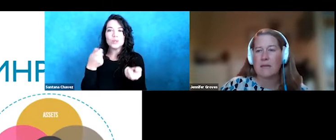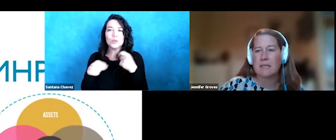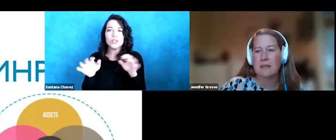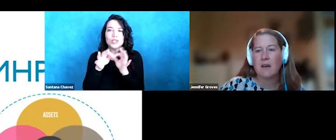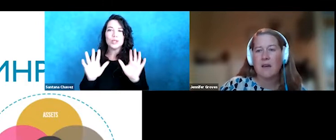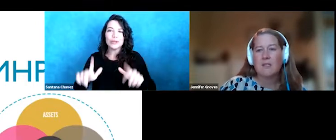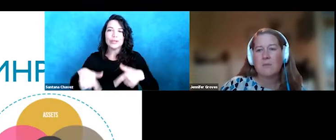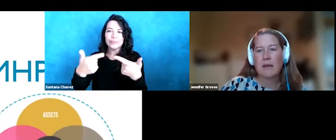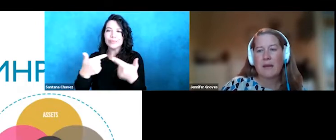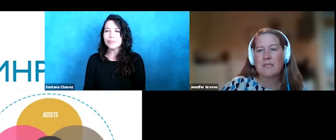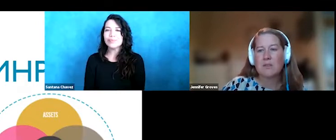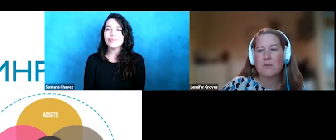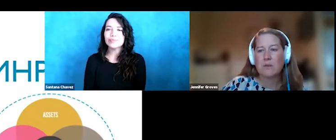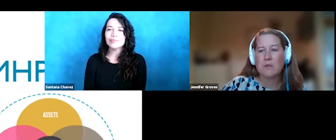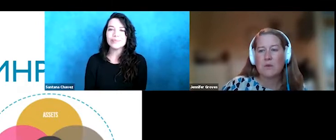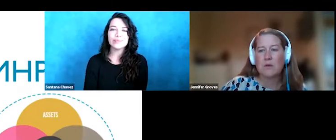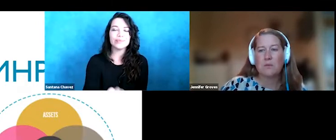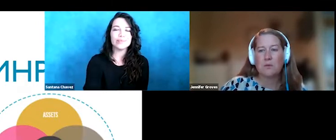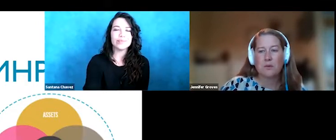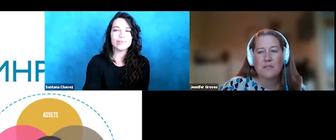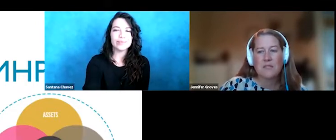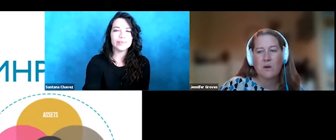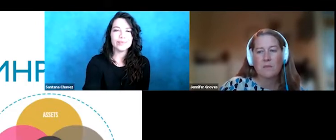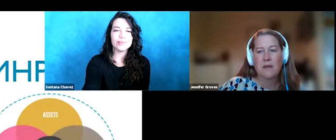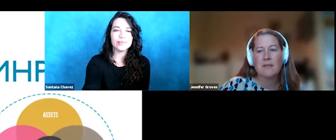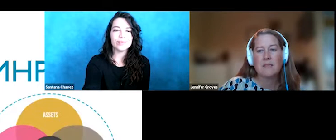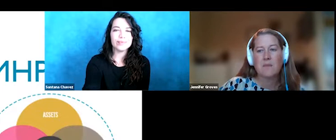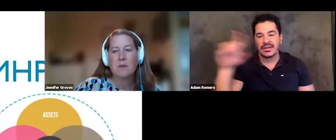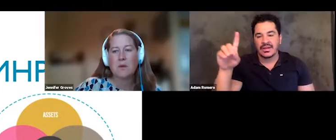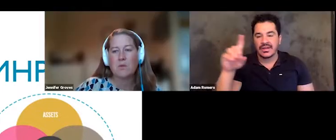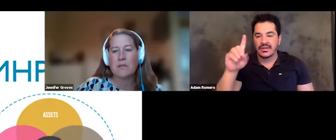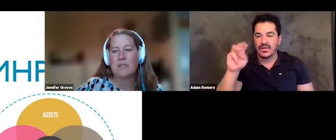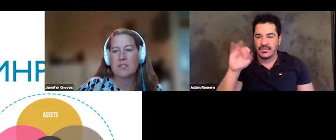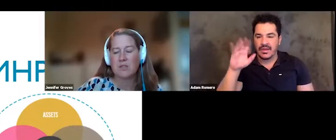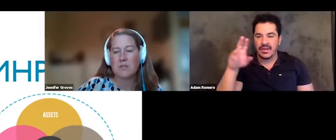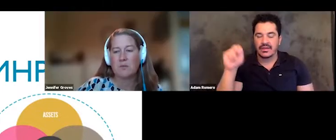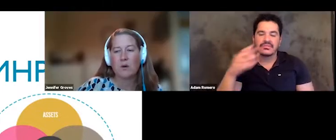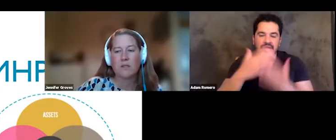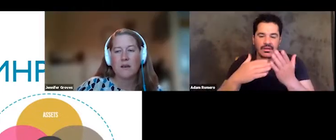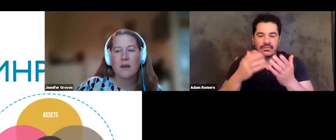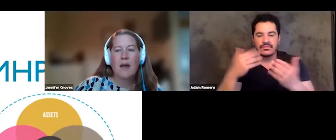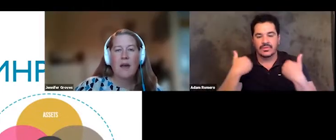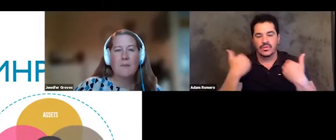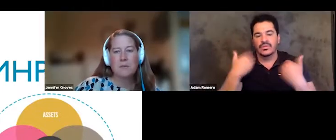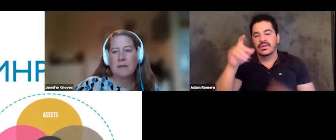the PYD domains still contribute to an improved sense of well-being, some youth will need additional support.